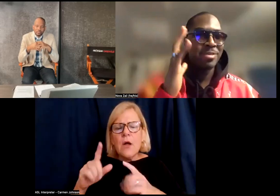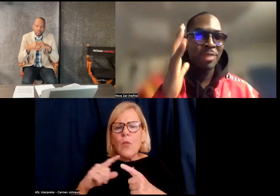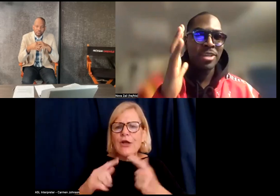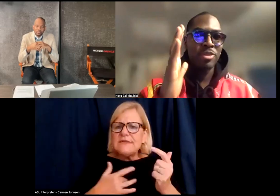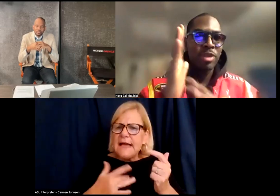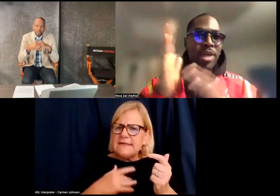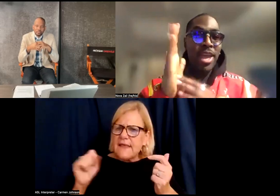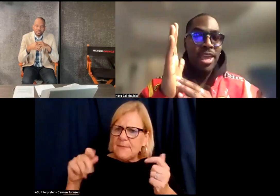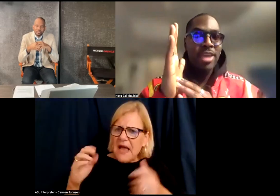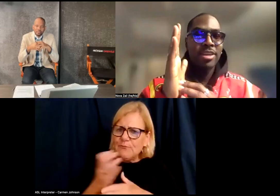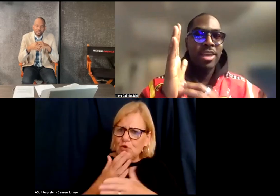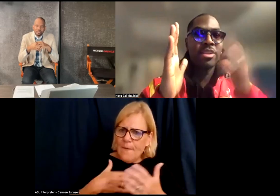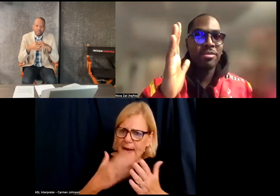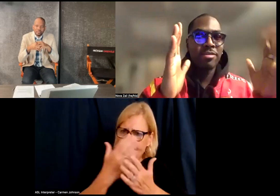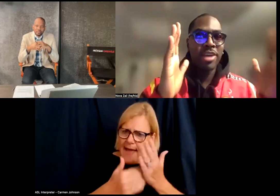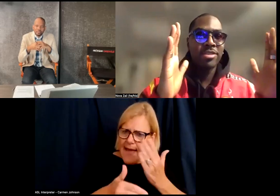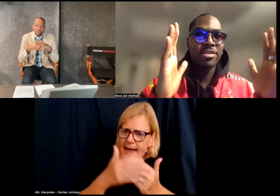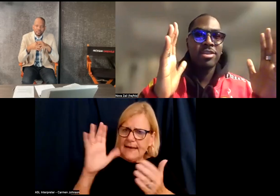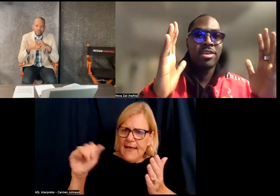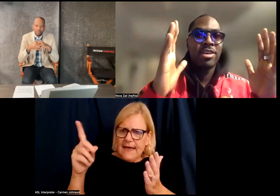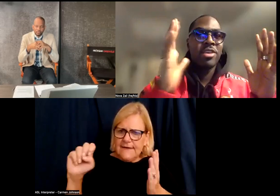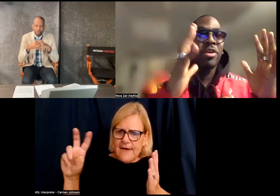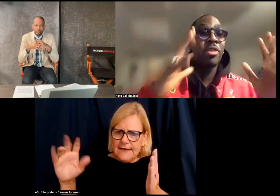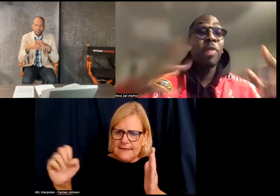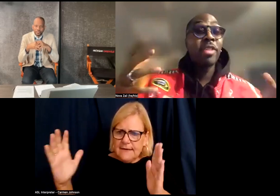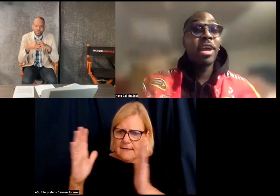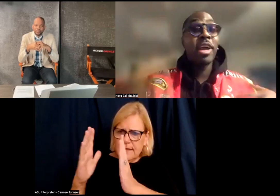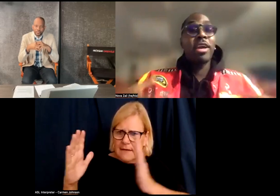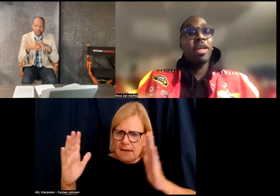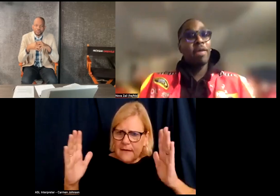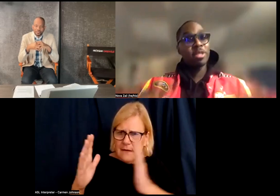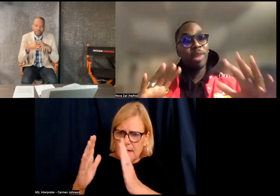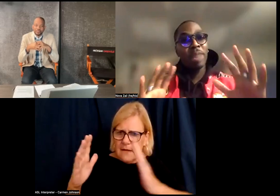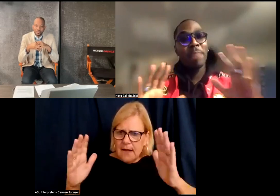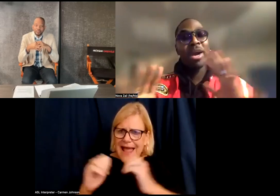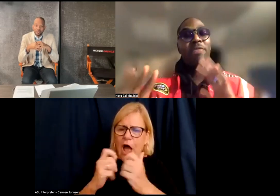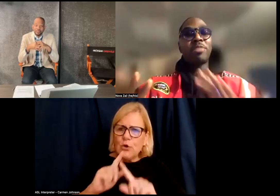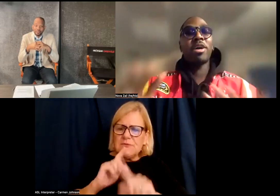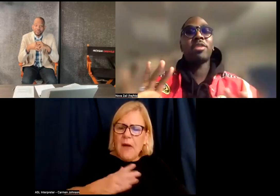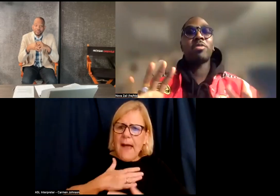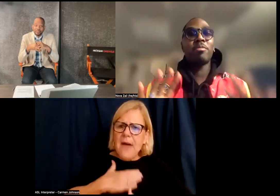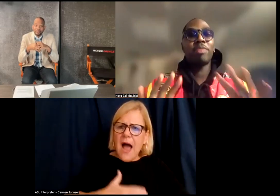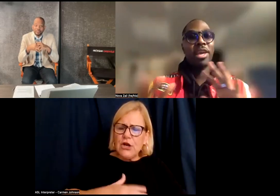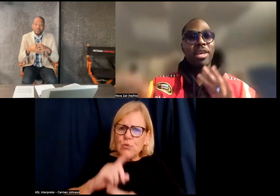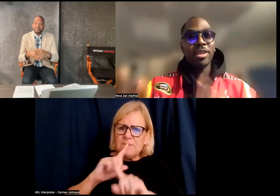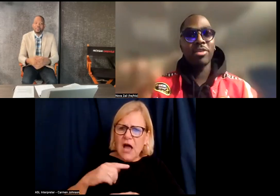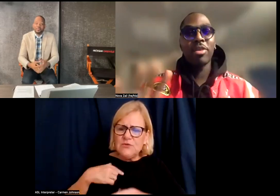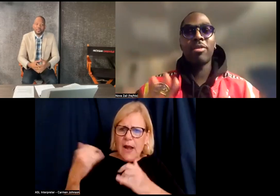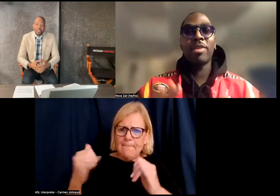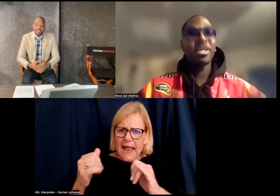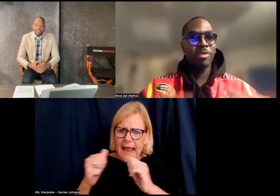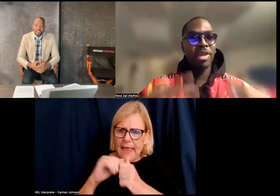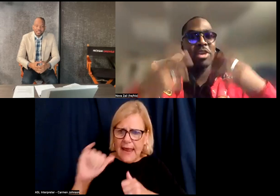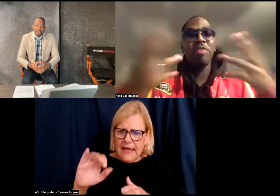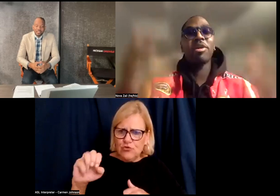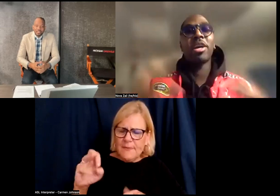the space between my hand and the device, you know, and the way that I respond, my body responds when I'm playing it, you know,